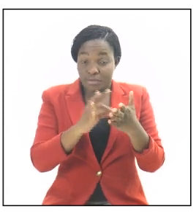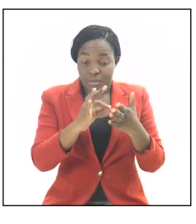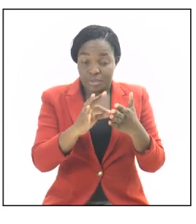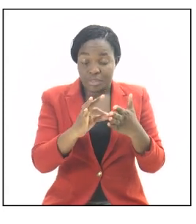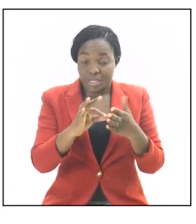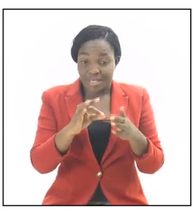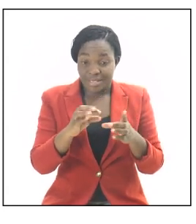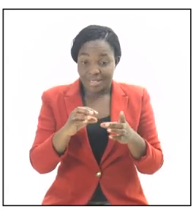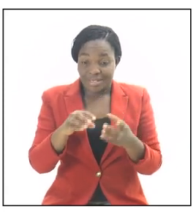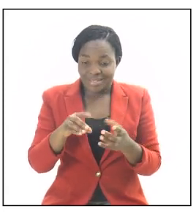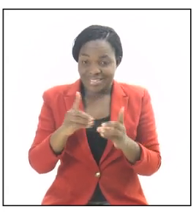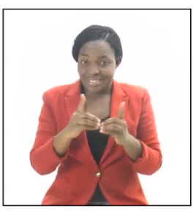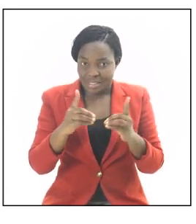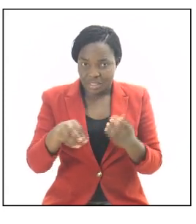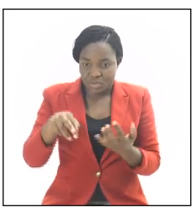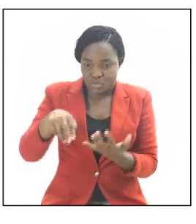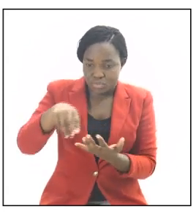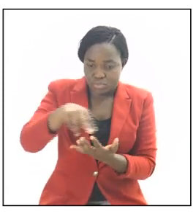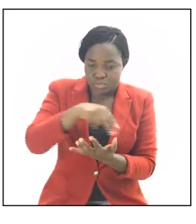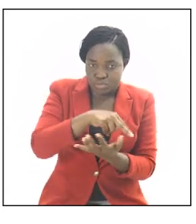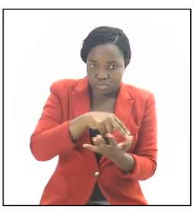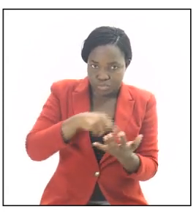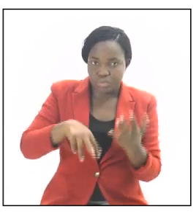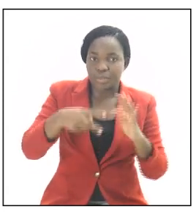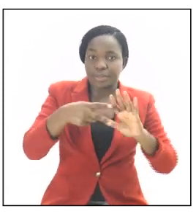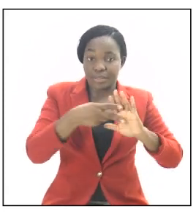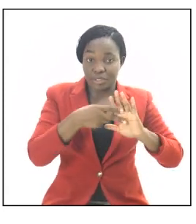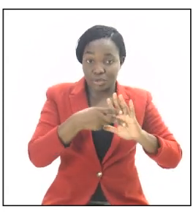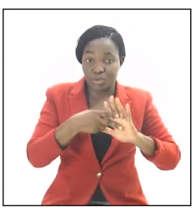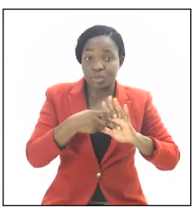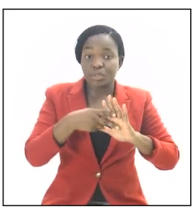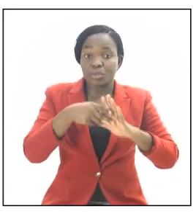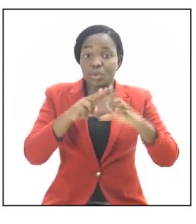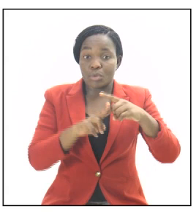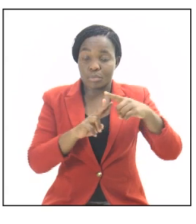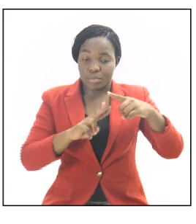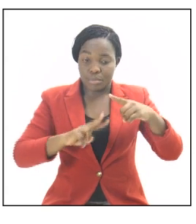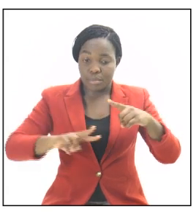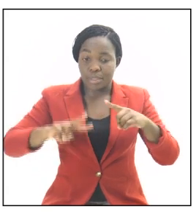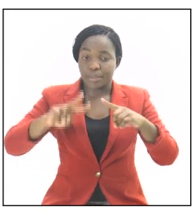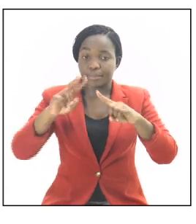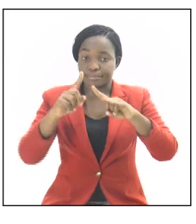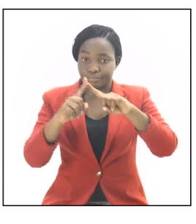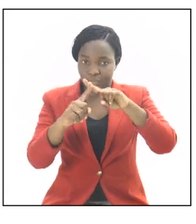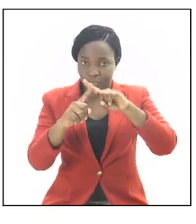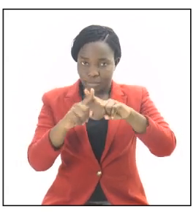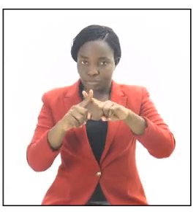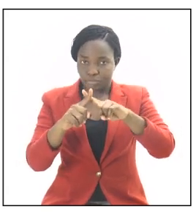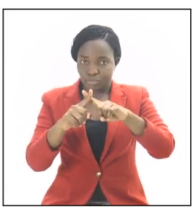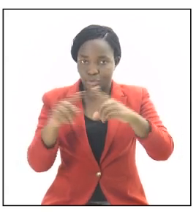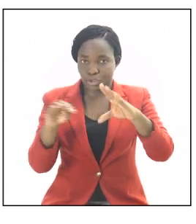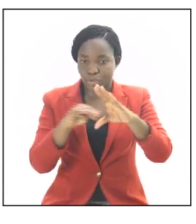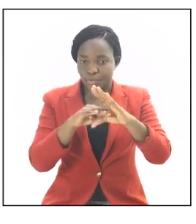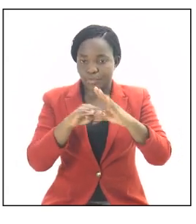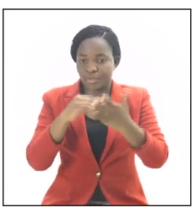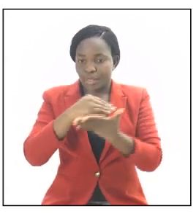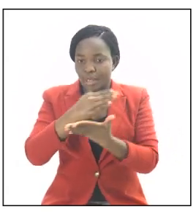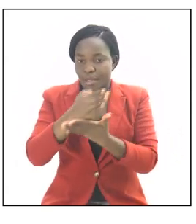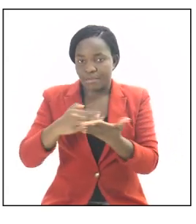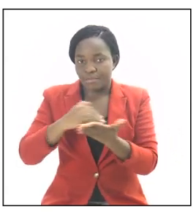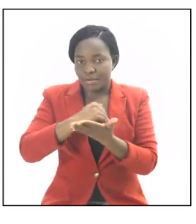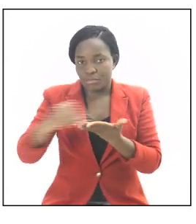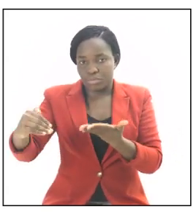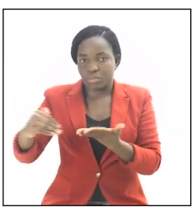the circumference is equal to pi times the diameter. Pi is a